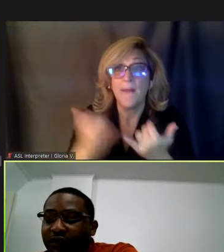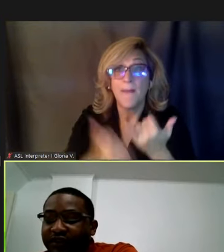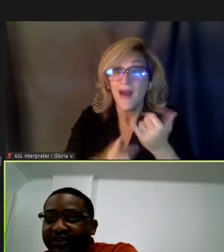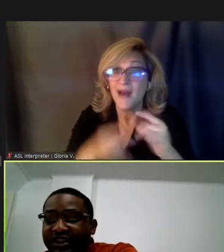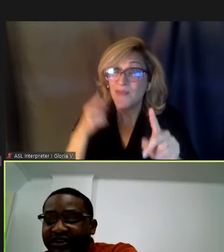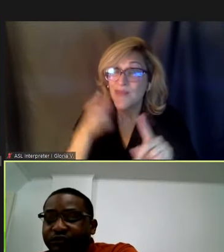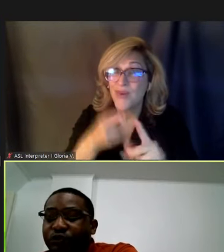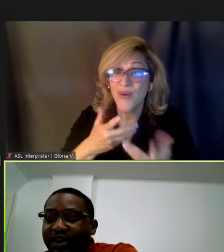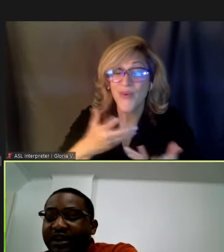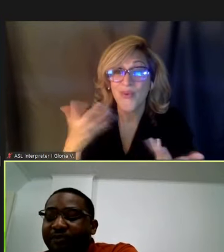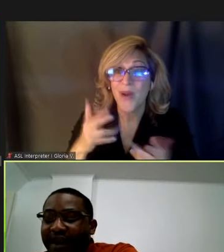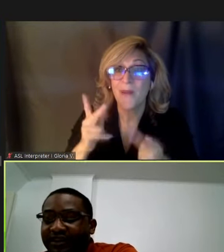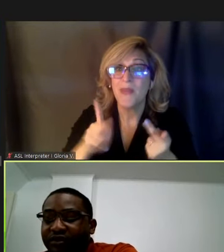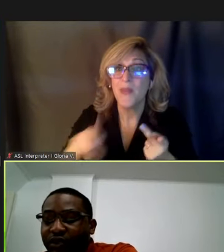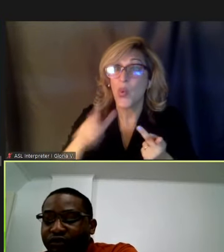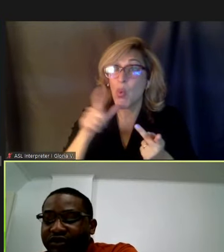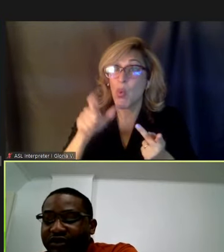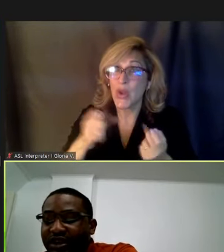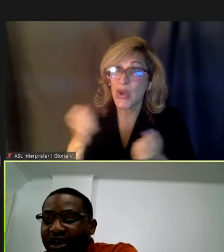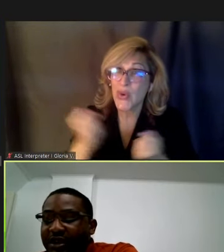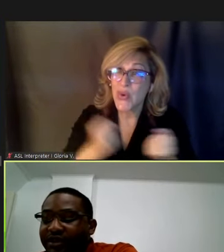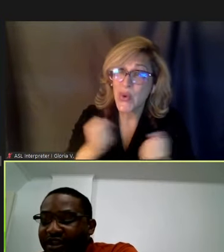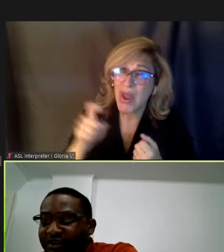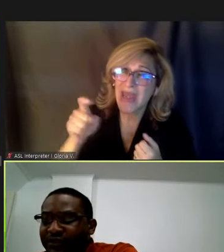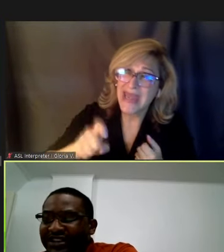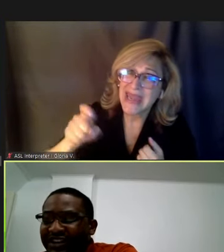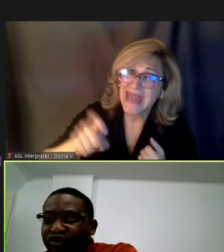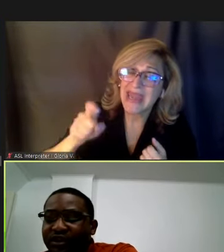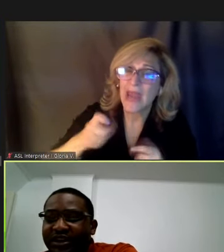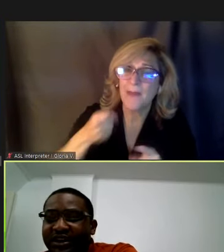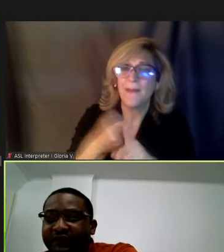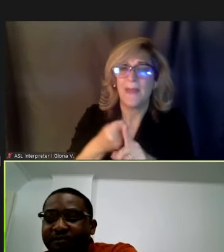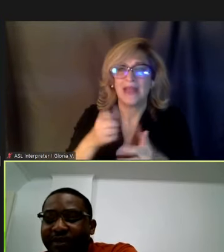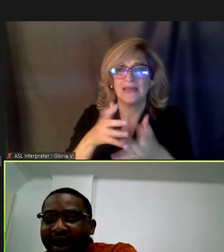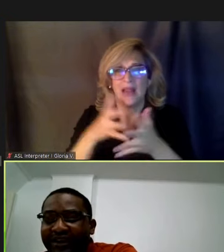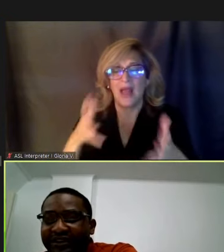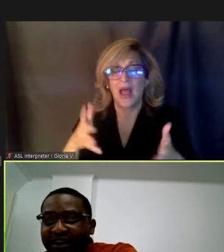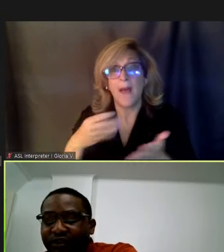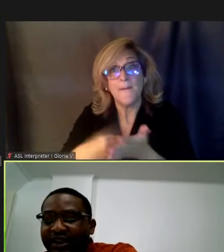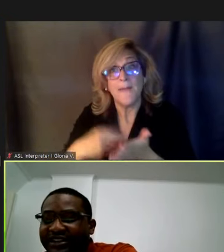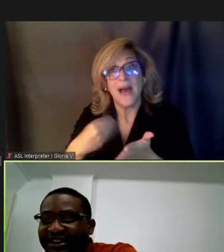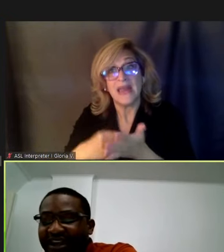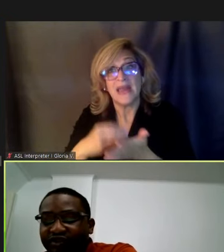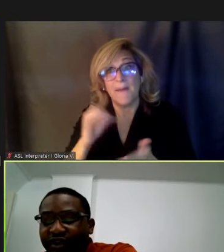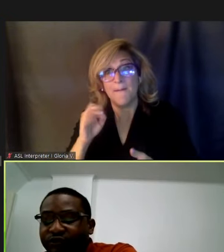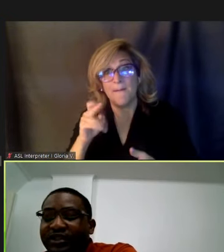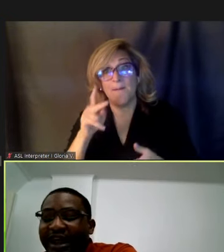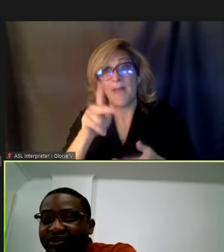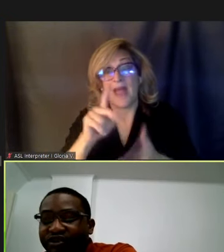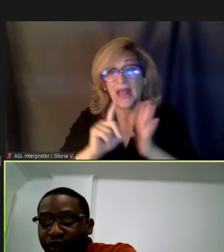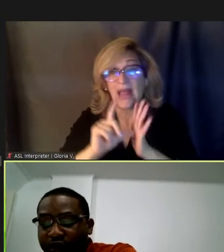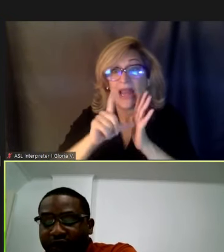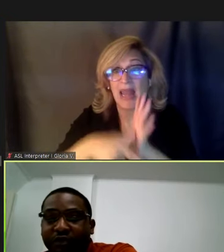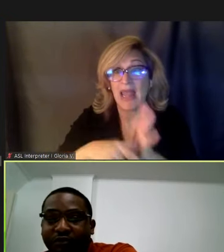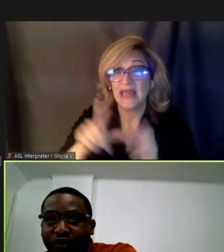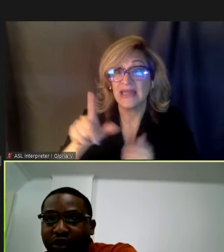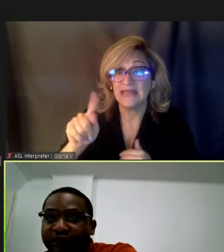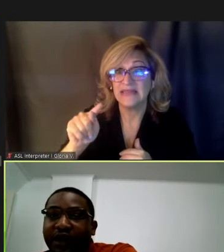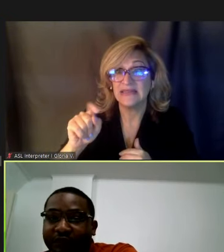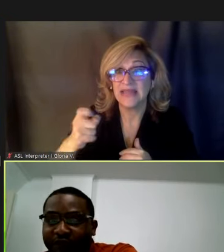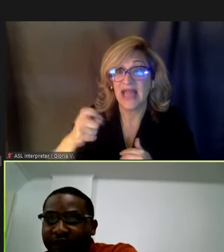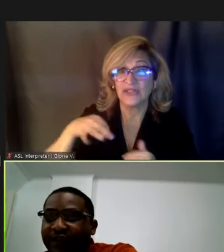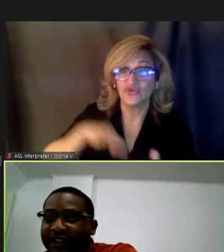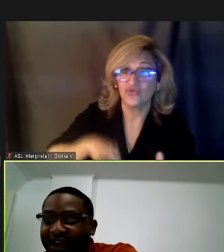need a car for necessities will be impacted the most. Potential money given back later in tax credits will not soften the blow